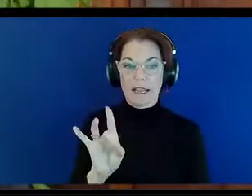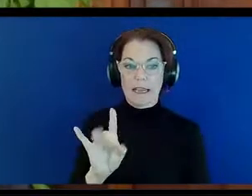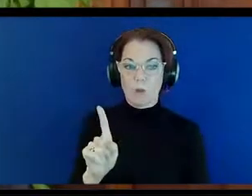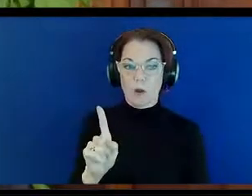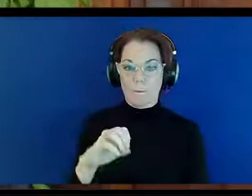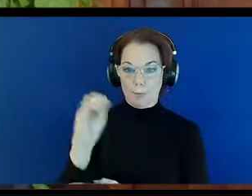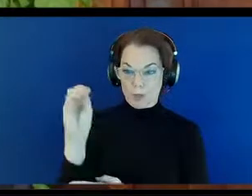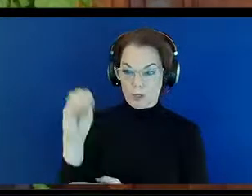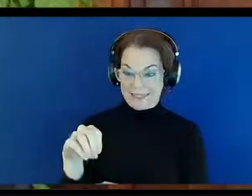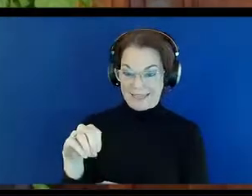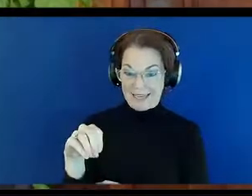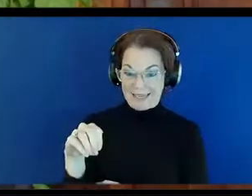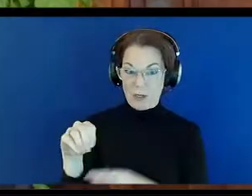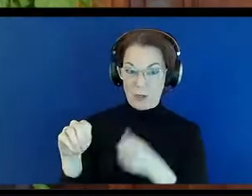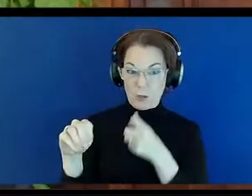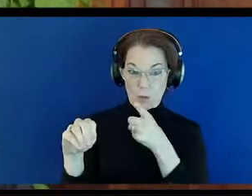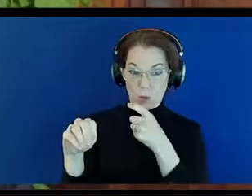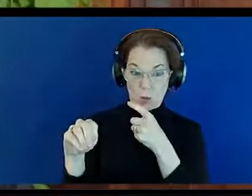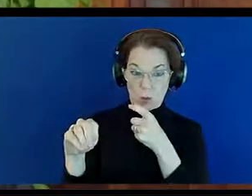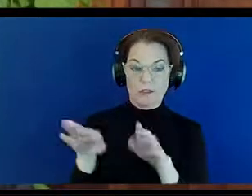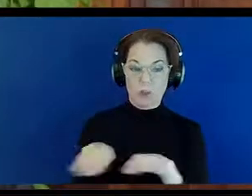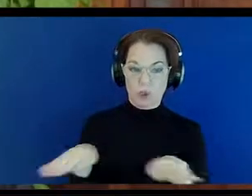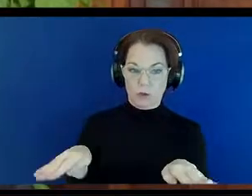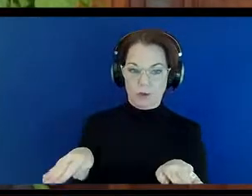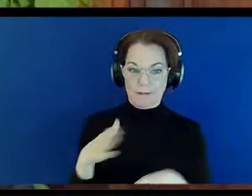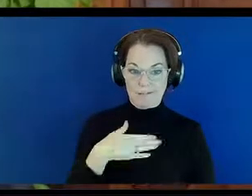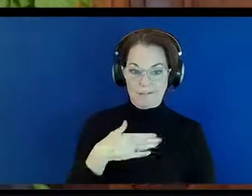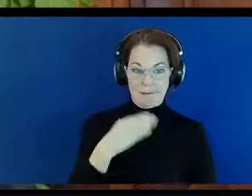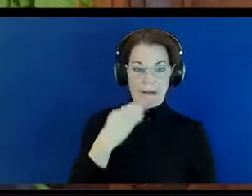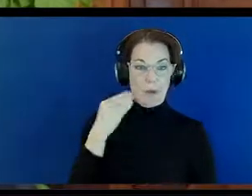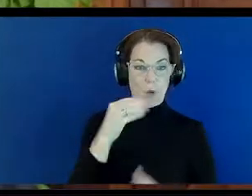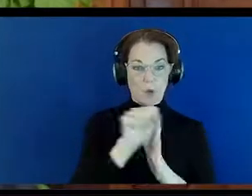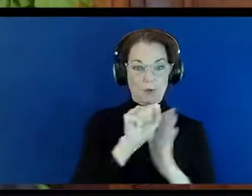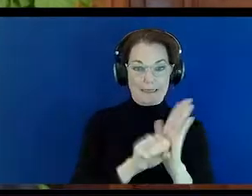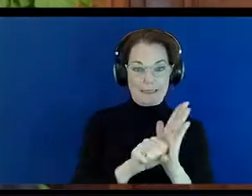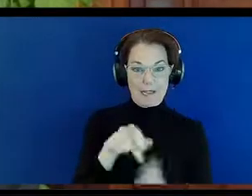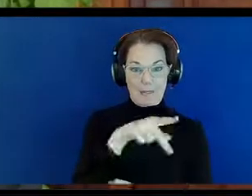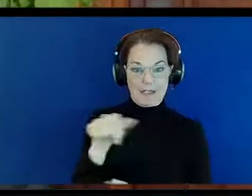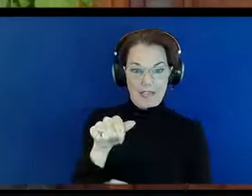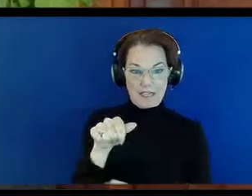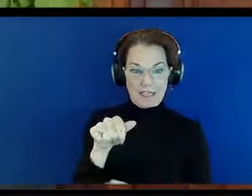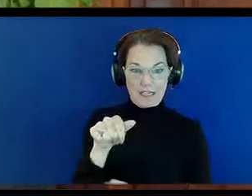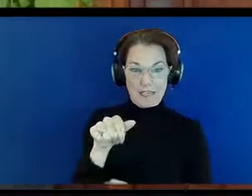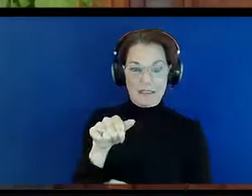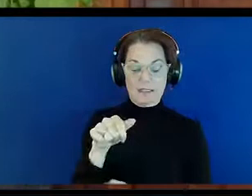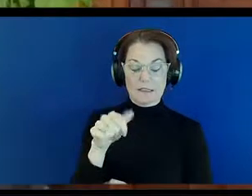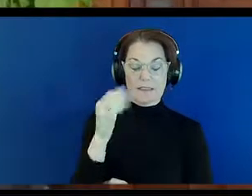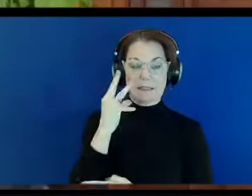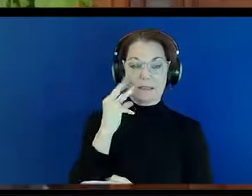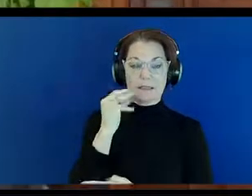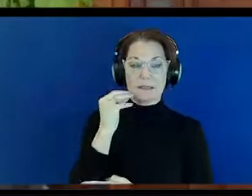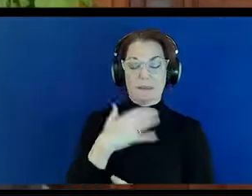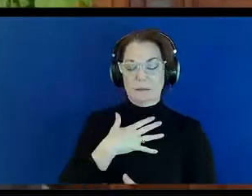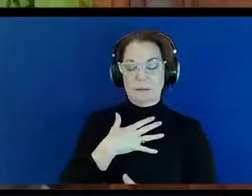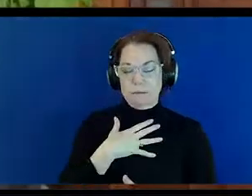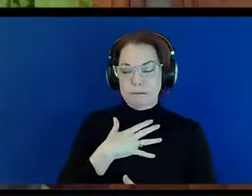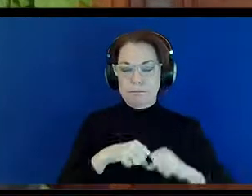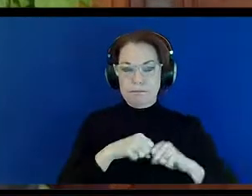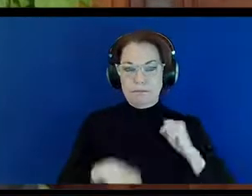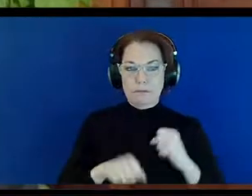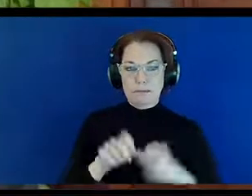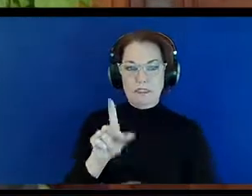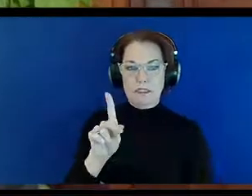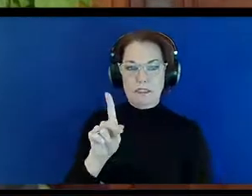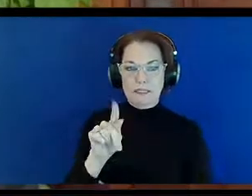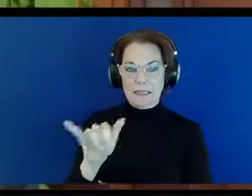81% are children. My home state of Pennsylvania was touched by these devastating losses. We lost Katie